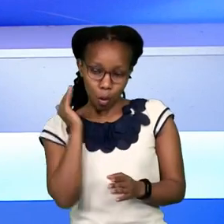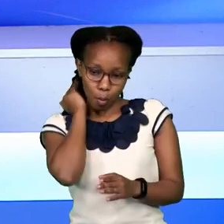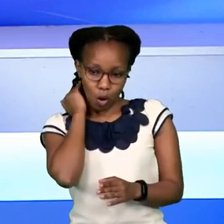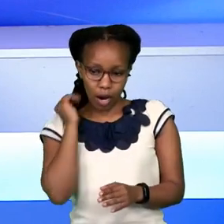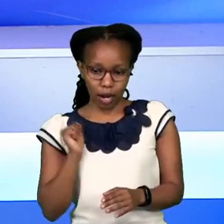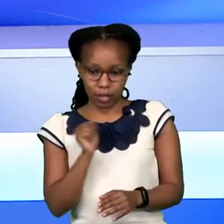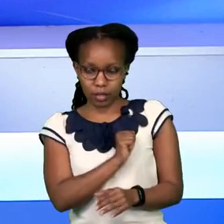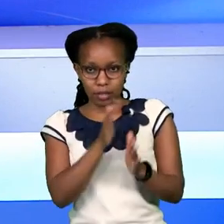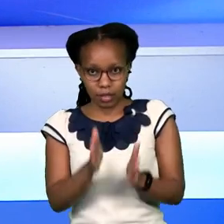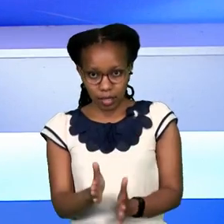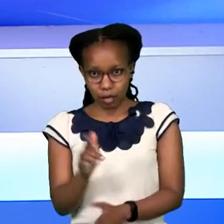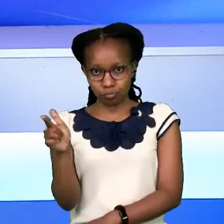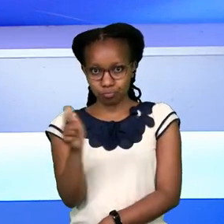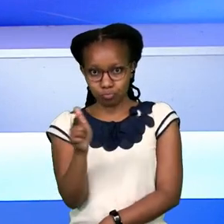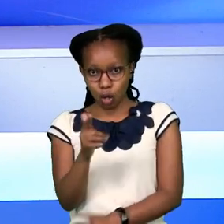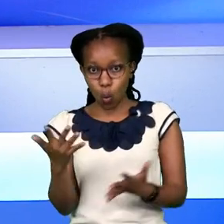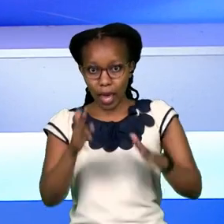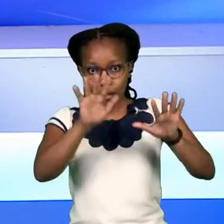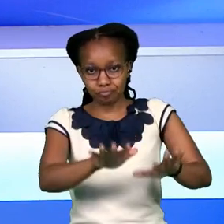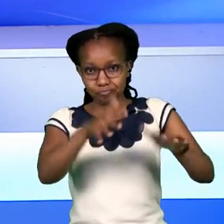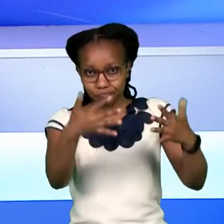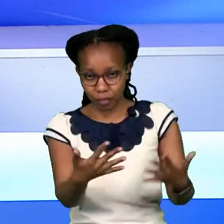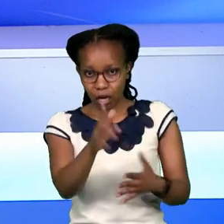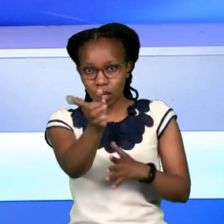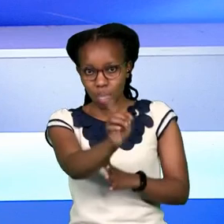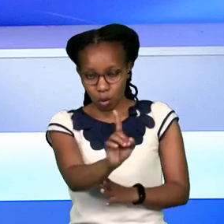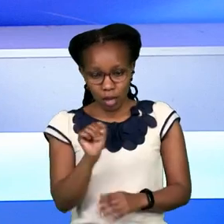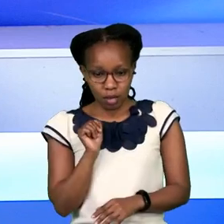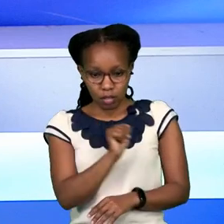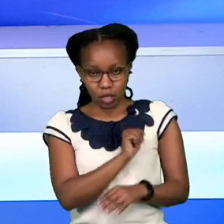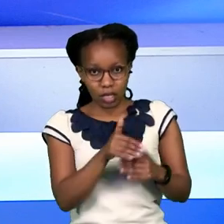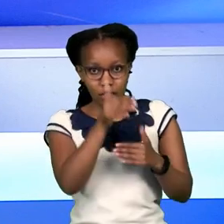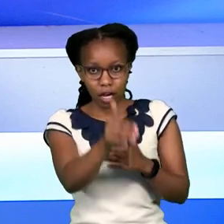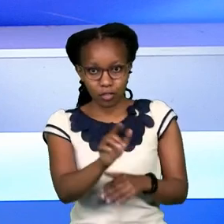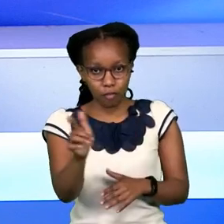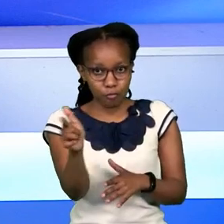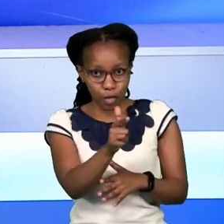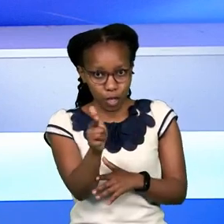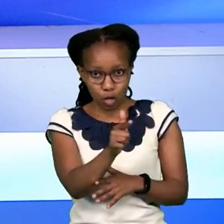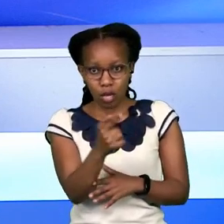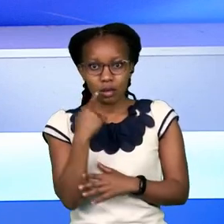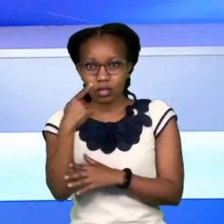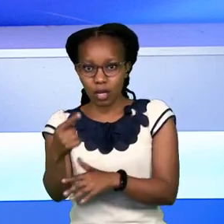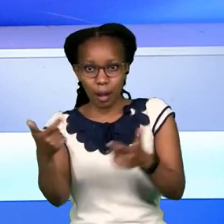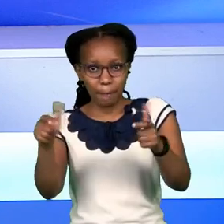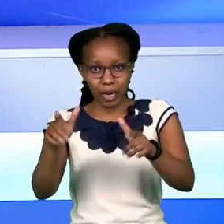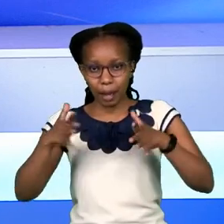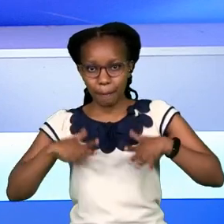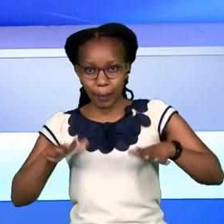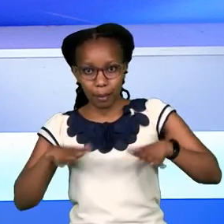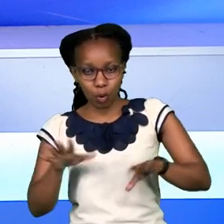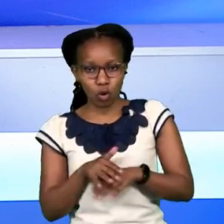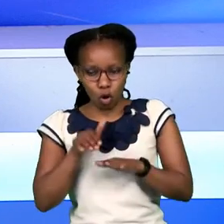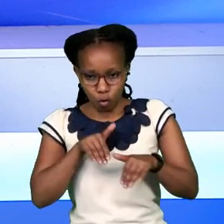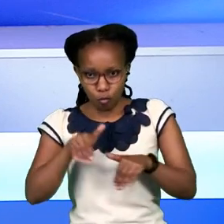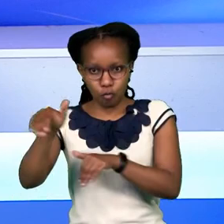the House via video link, was at a popular pub. The Senate, following that viral video, has sent a high alert on media houses, calling on them to follow